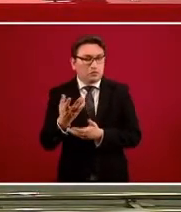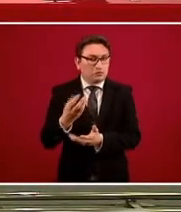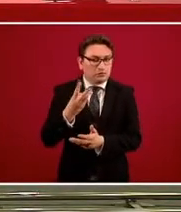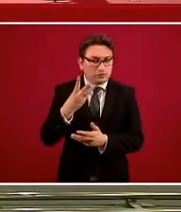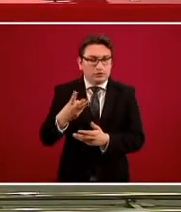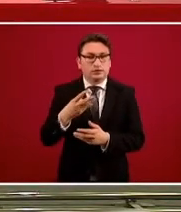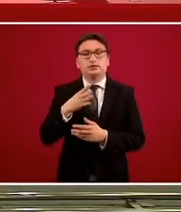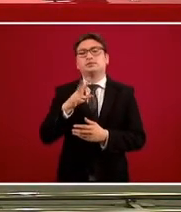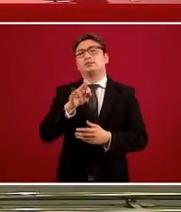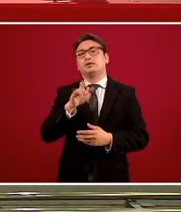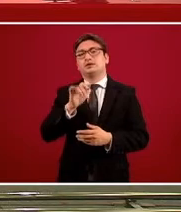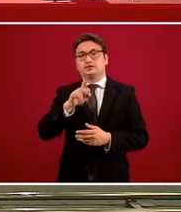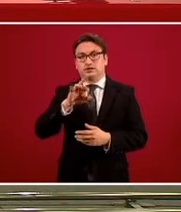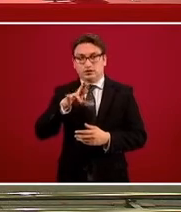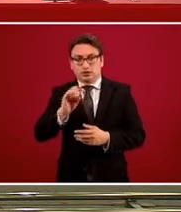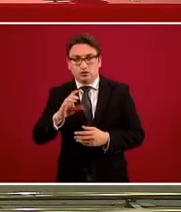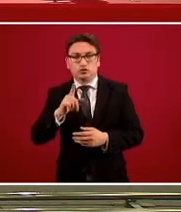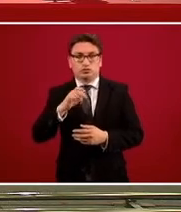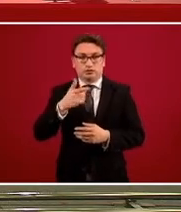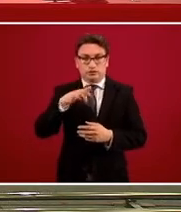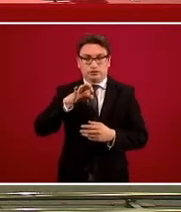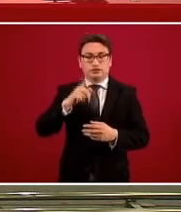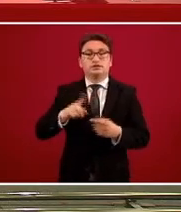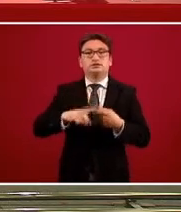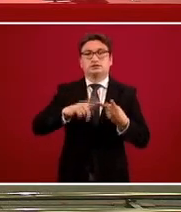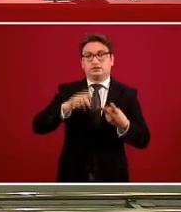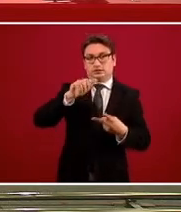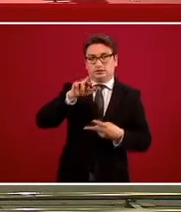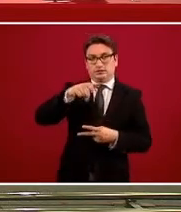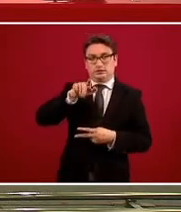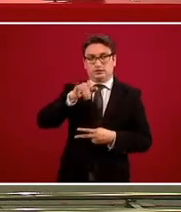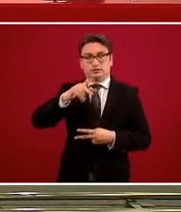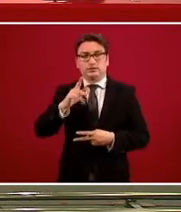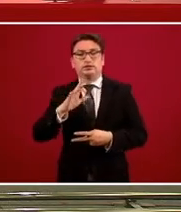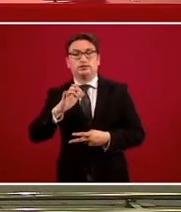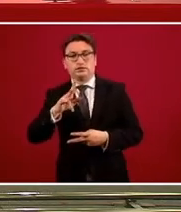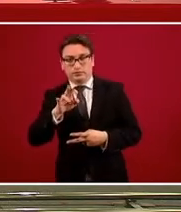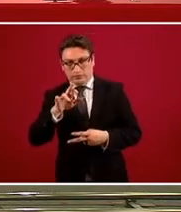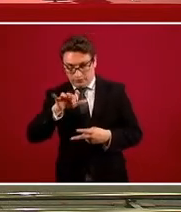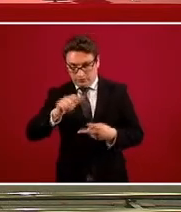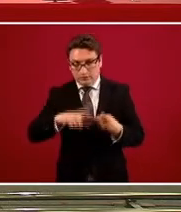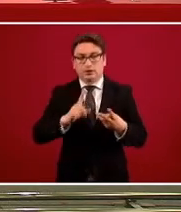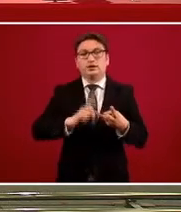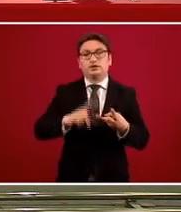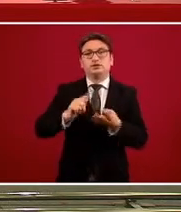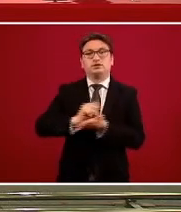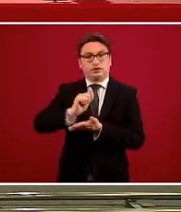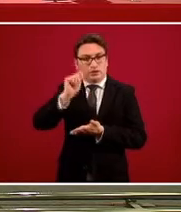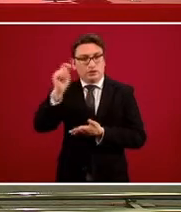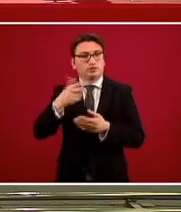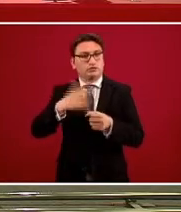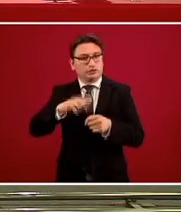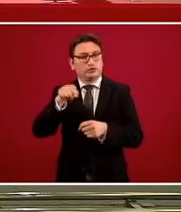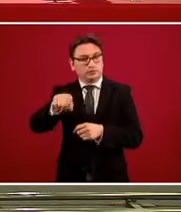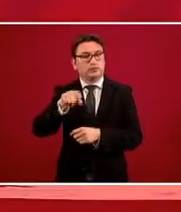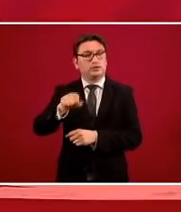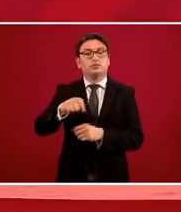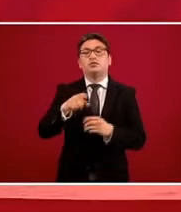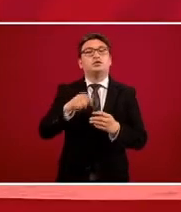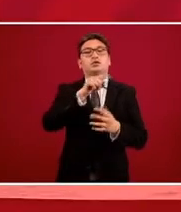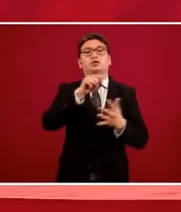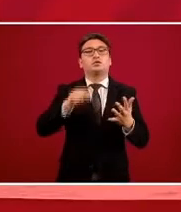and Mexico City, and taking into account the Hospital Belisario Dominguez, Hospital Enrique Carrera, and